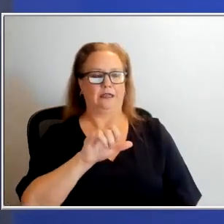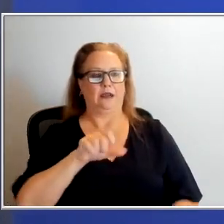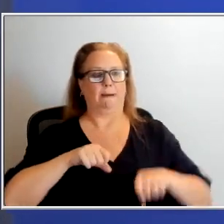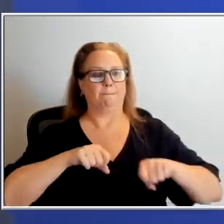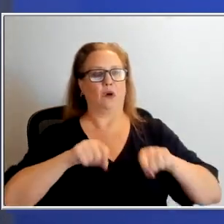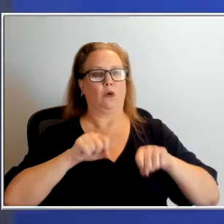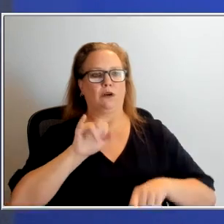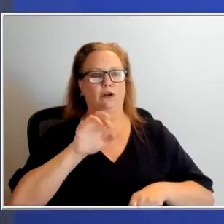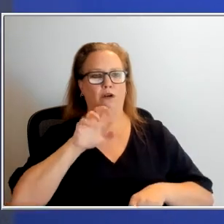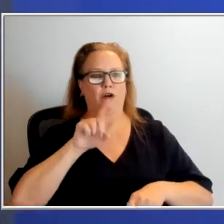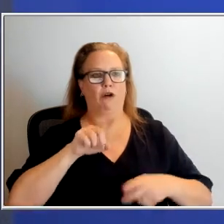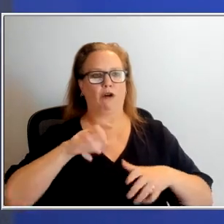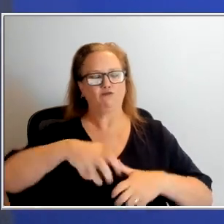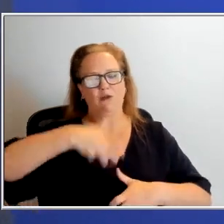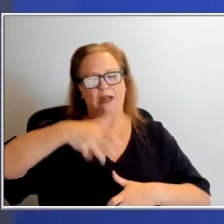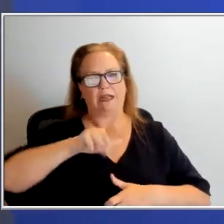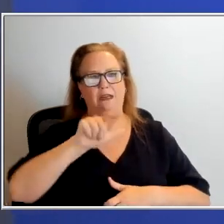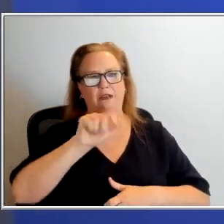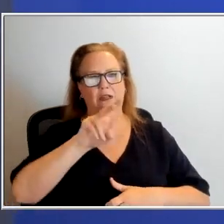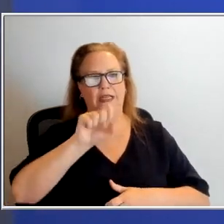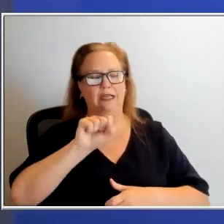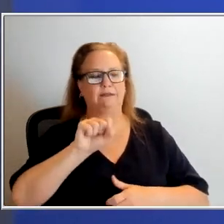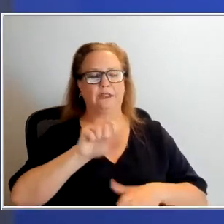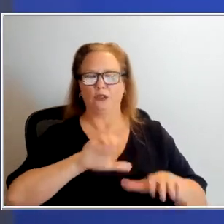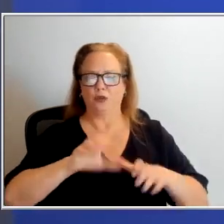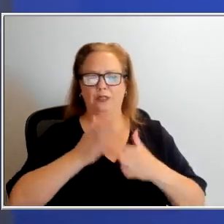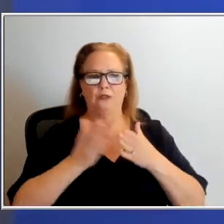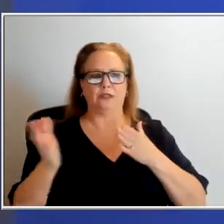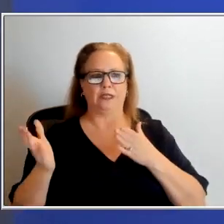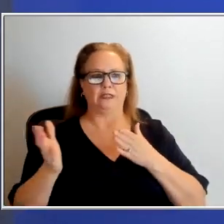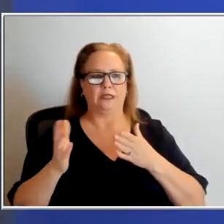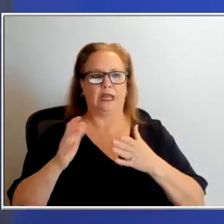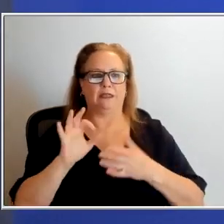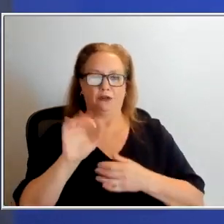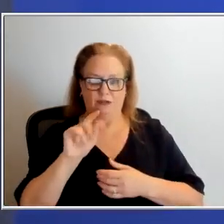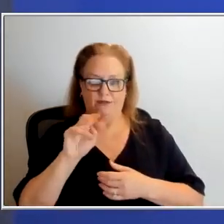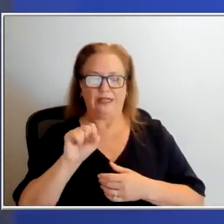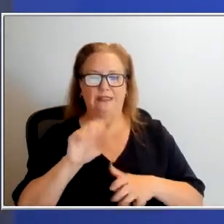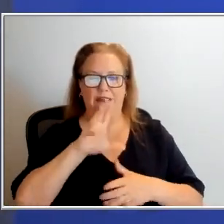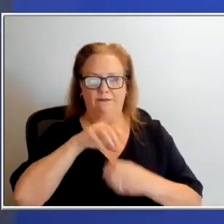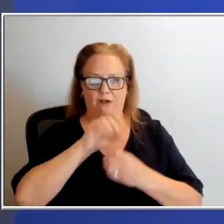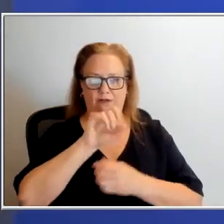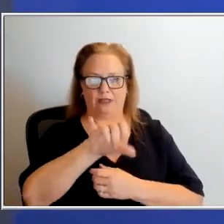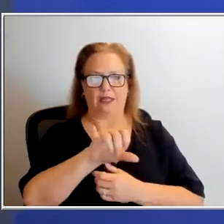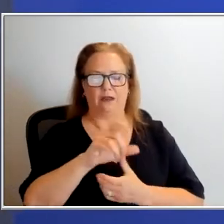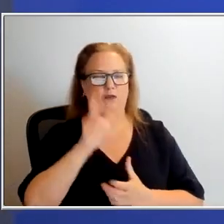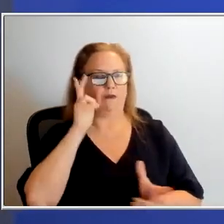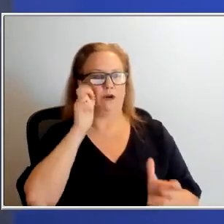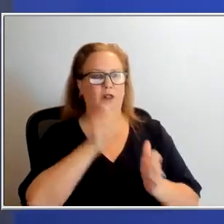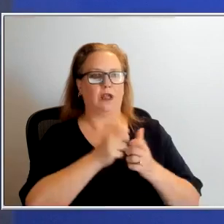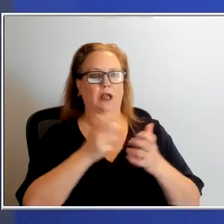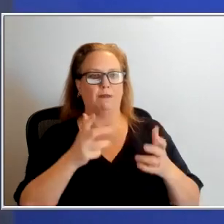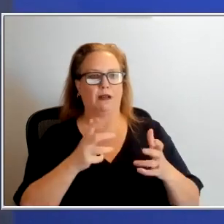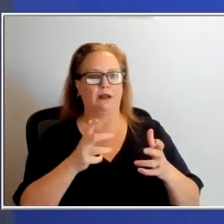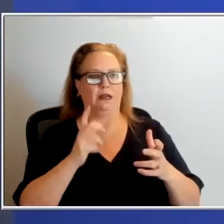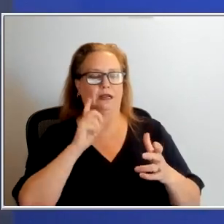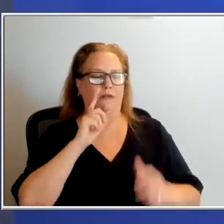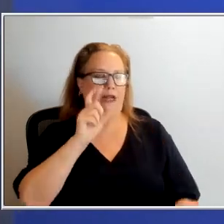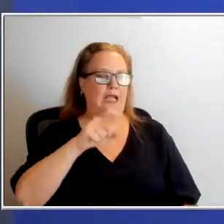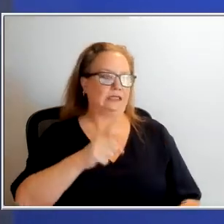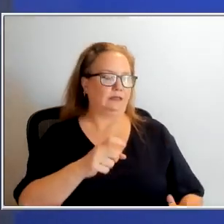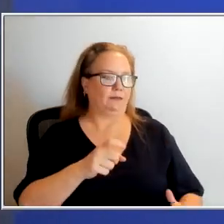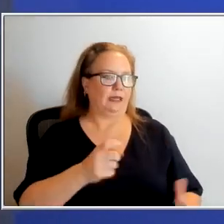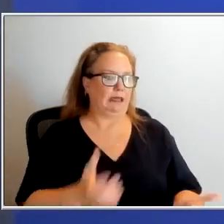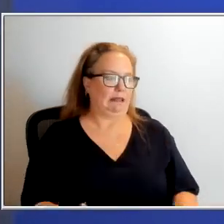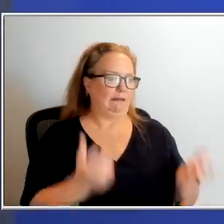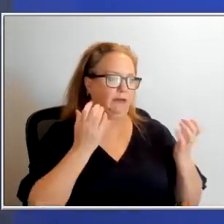that's raking your leaves, it's doing any of those things, and there's fitness in that. And so, we've heard a lot about whether it has to be lifting a can of beans